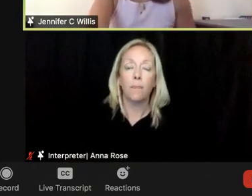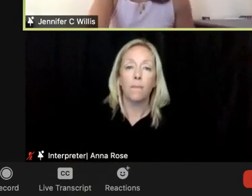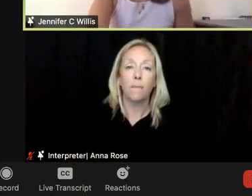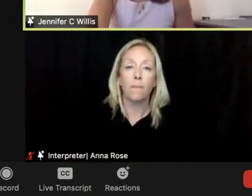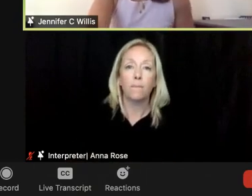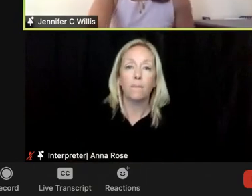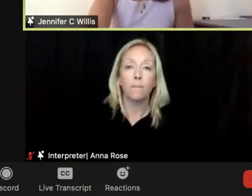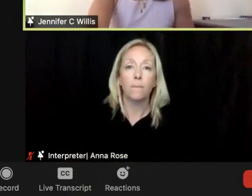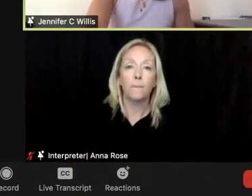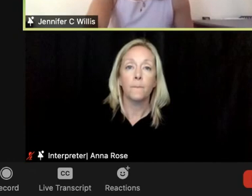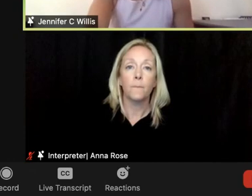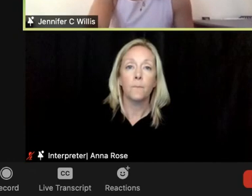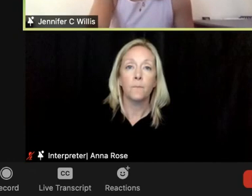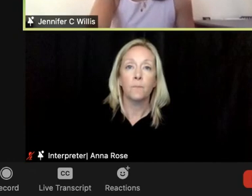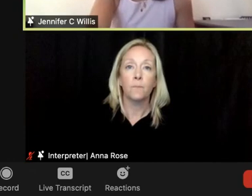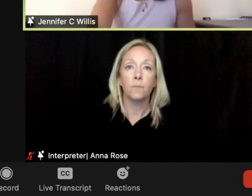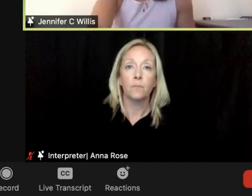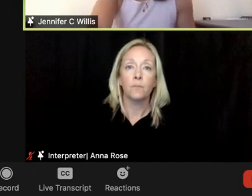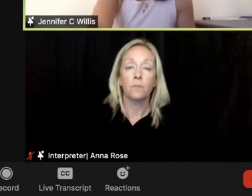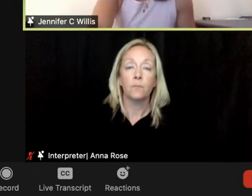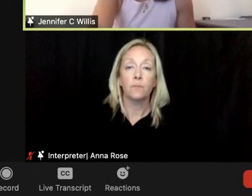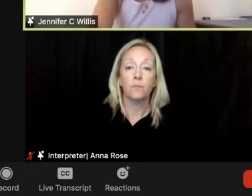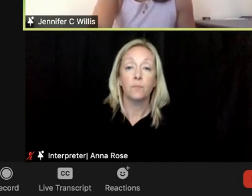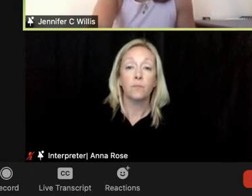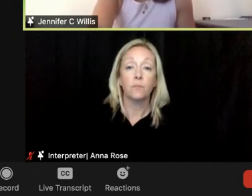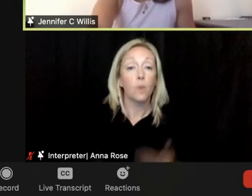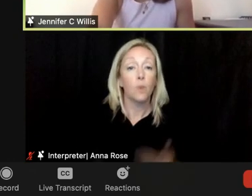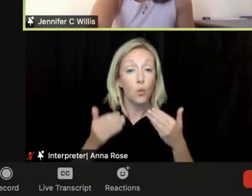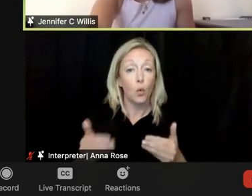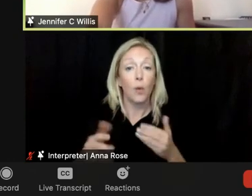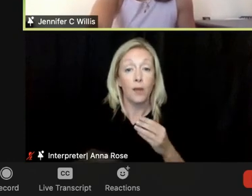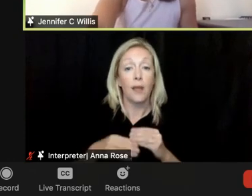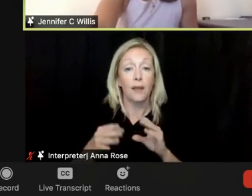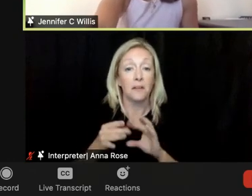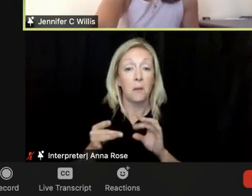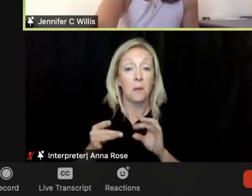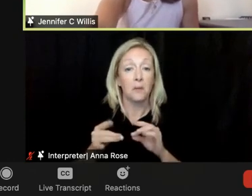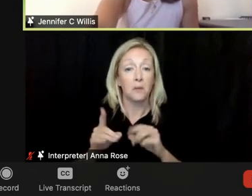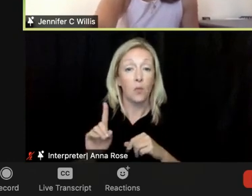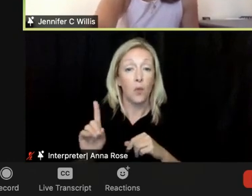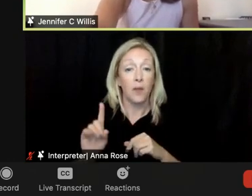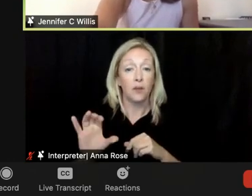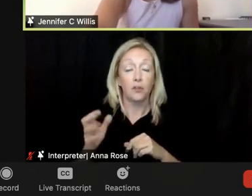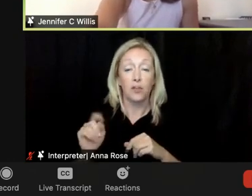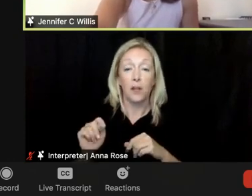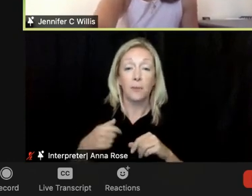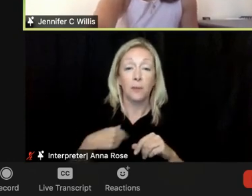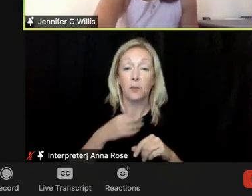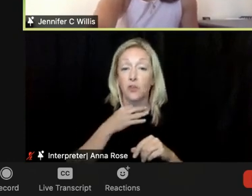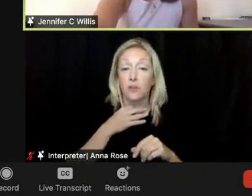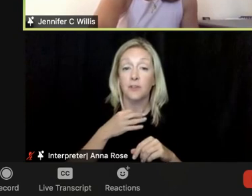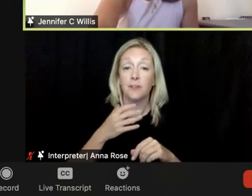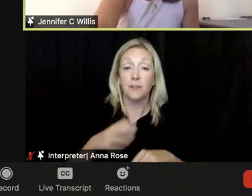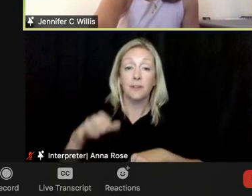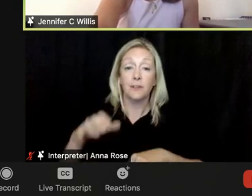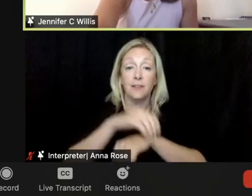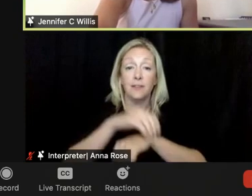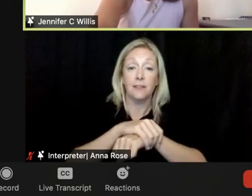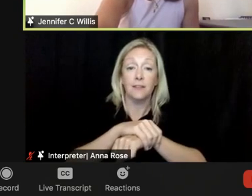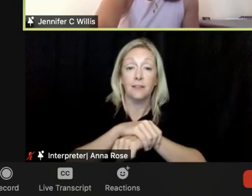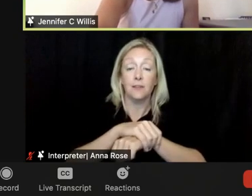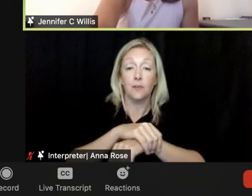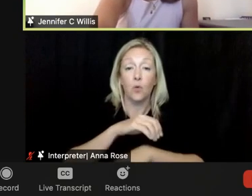So just something to think about, and feel free to put your comments in the chat box. But how does hand under hand versus hand over hand